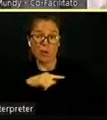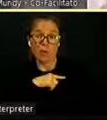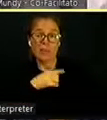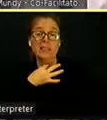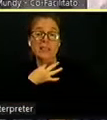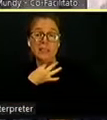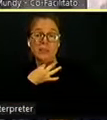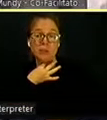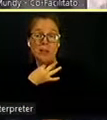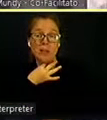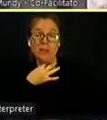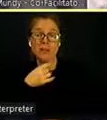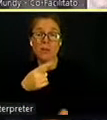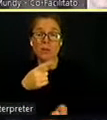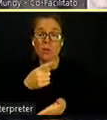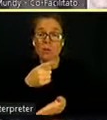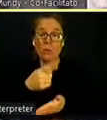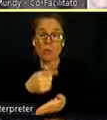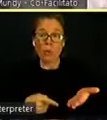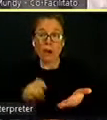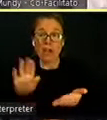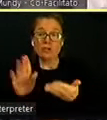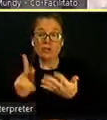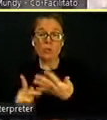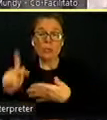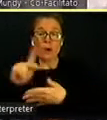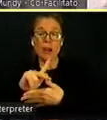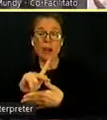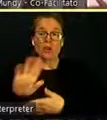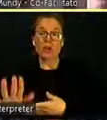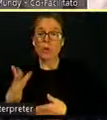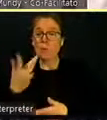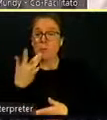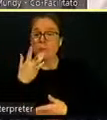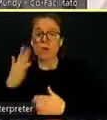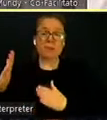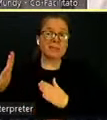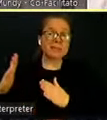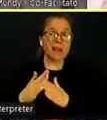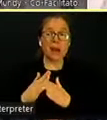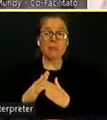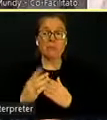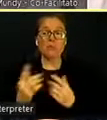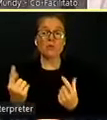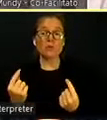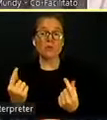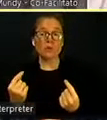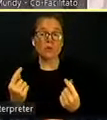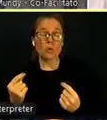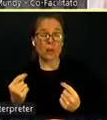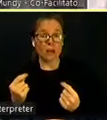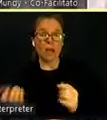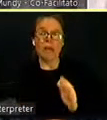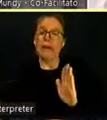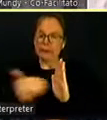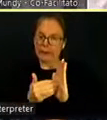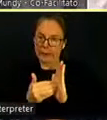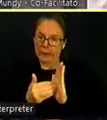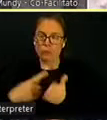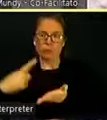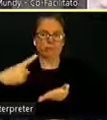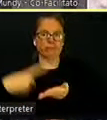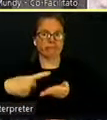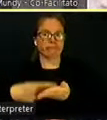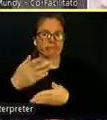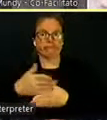listening, what are you prioritizing? So again, at the end of this conversation, we might not be going down chapter and